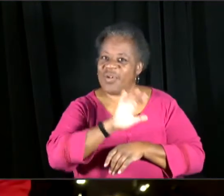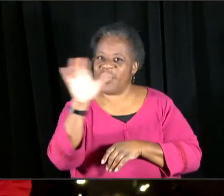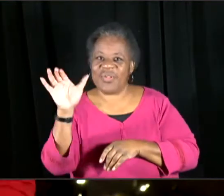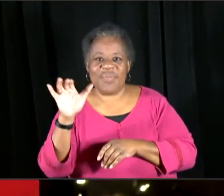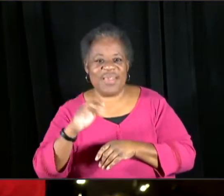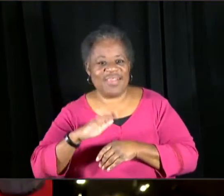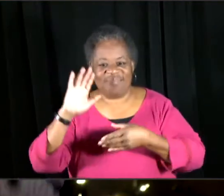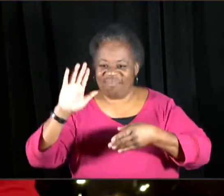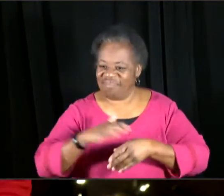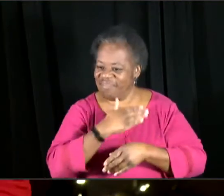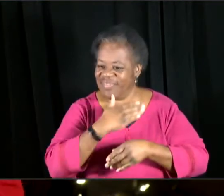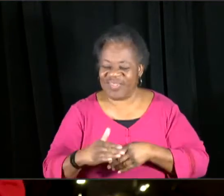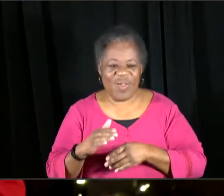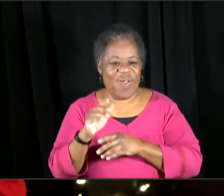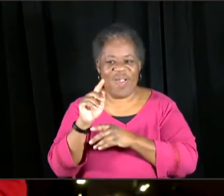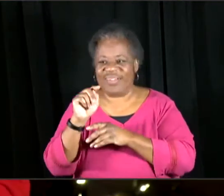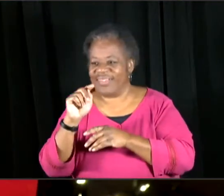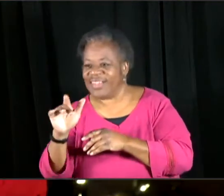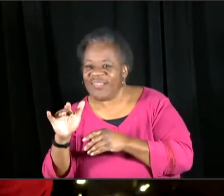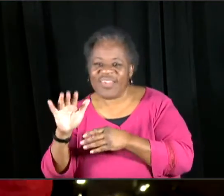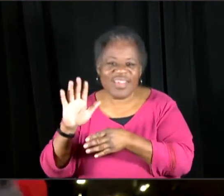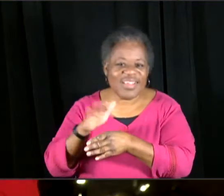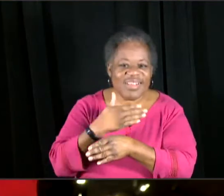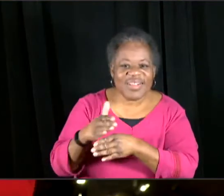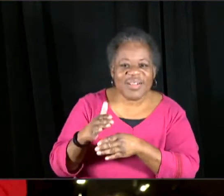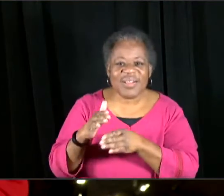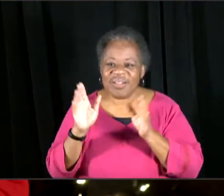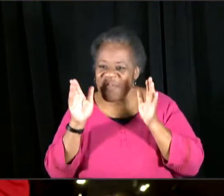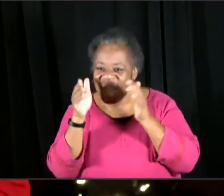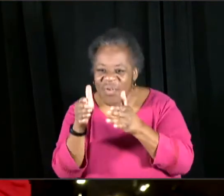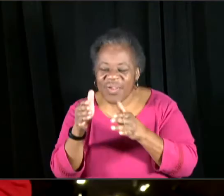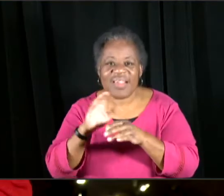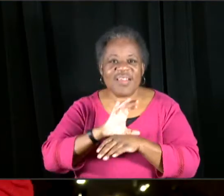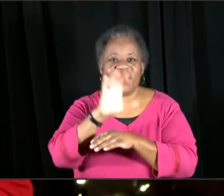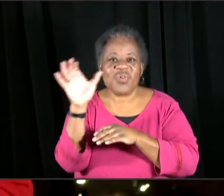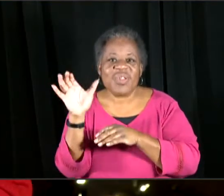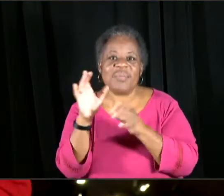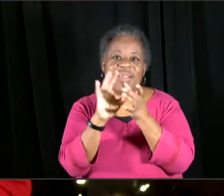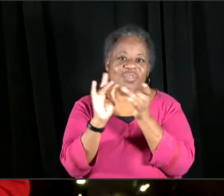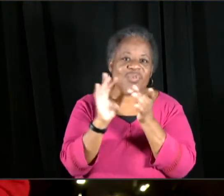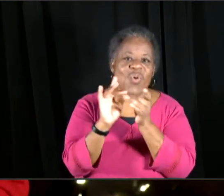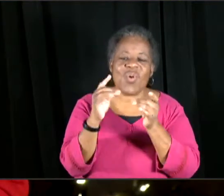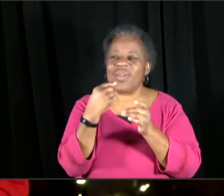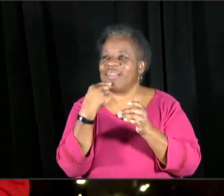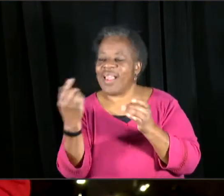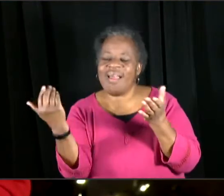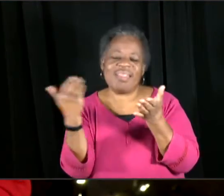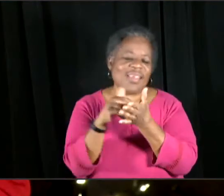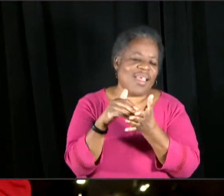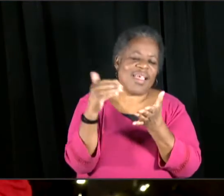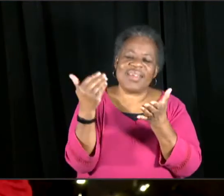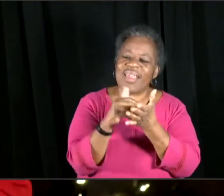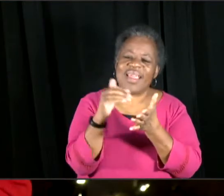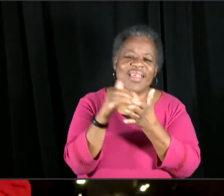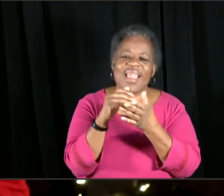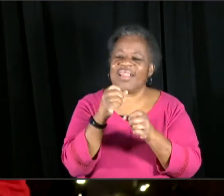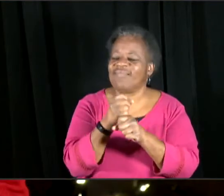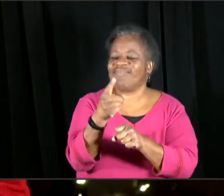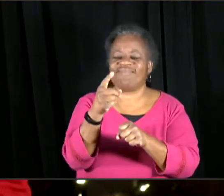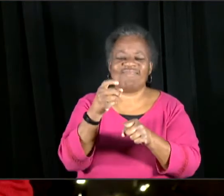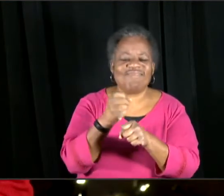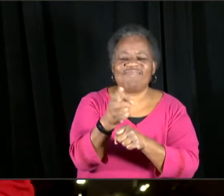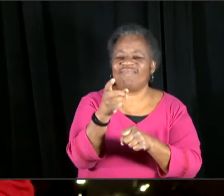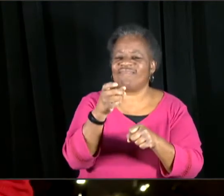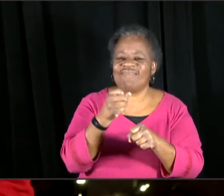carols we sing, TV specials we watch, and a story we retell year after year. I bet he didn't know what